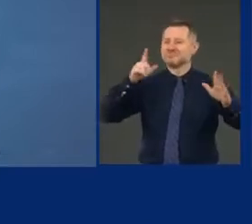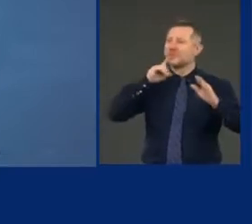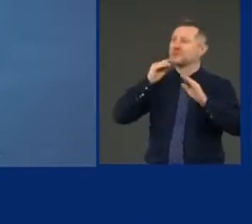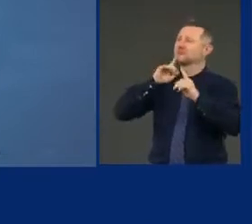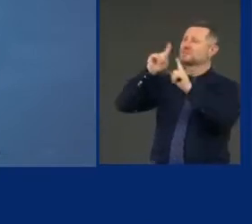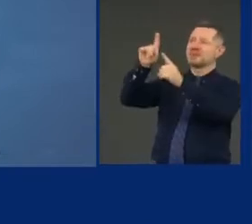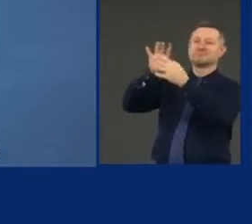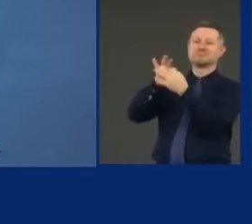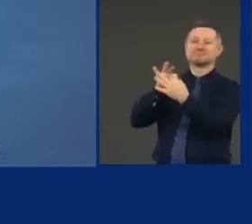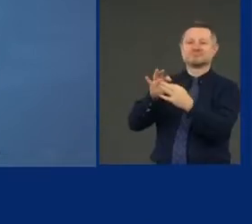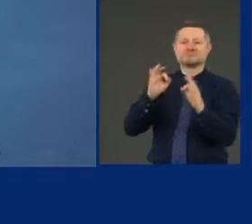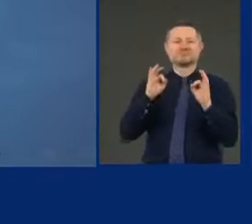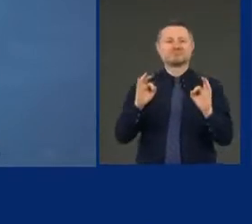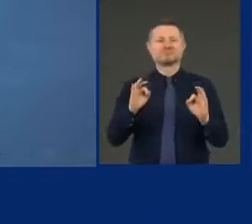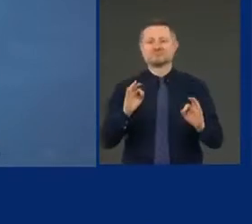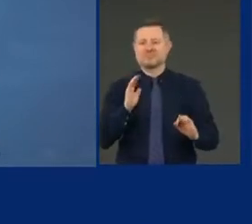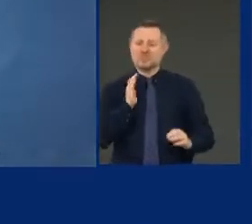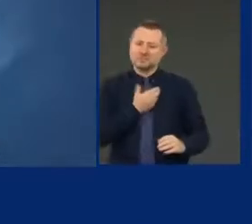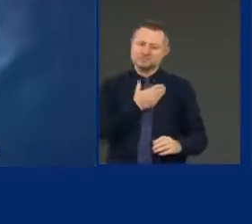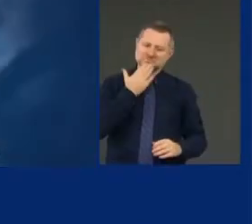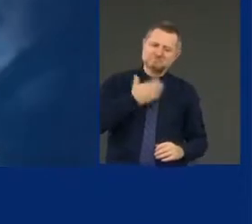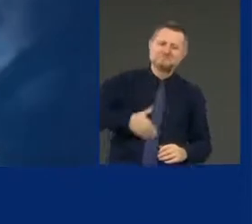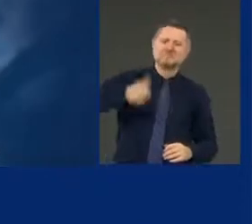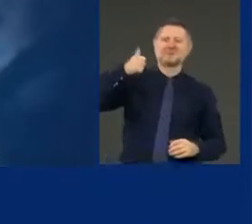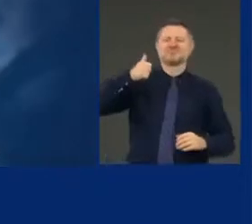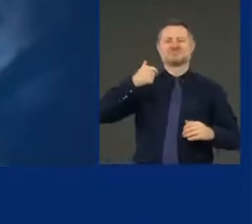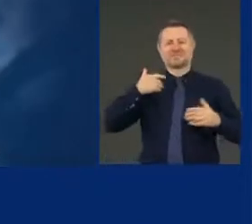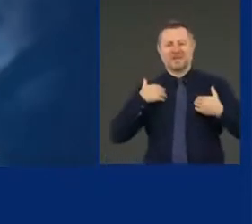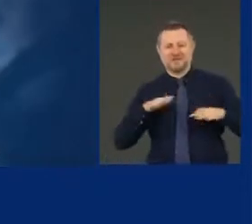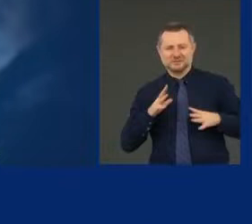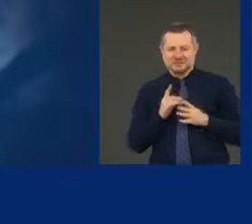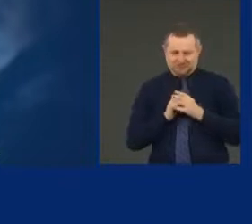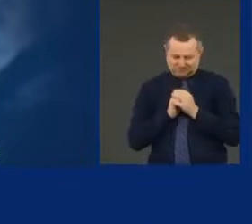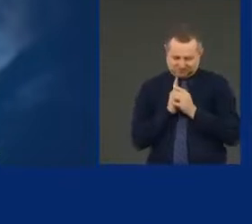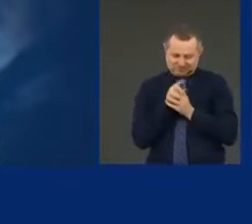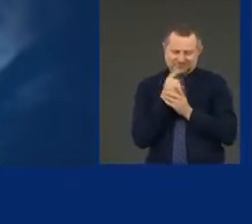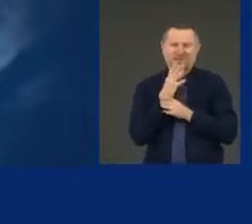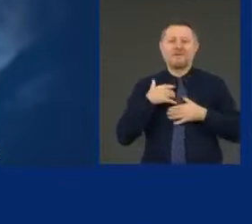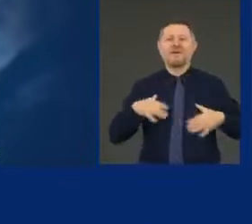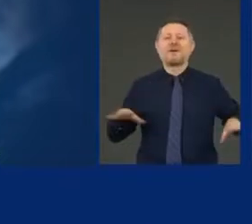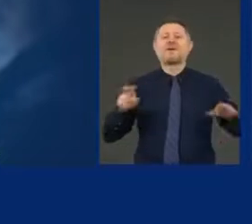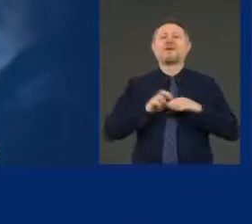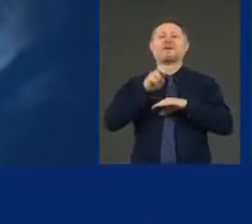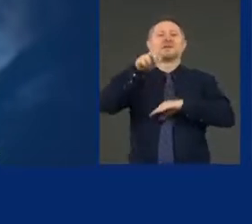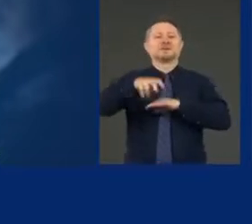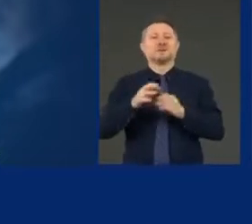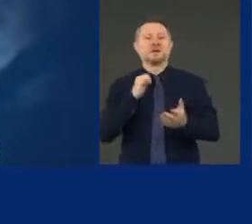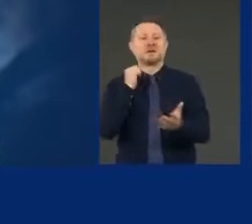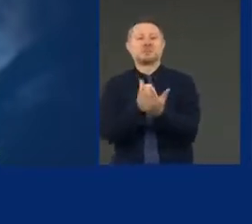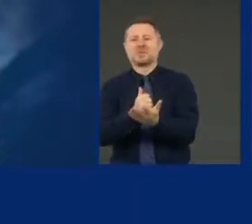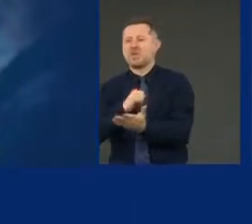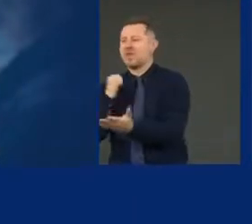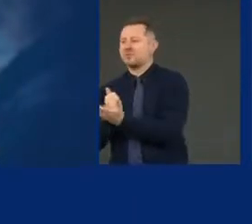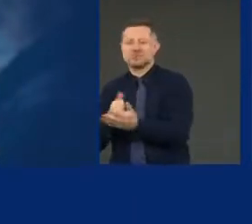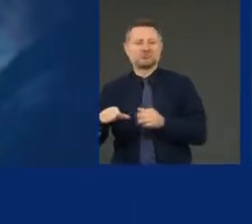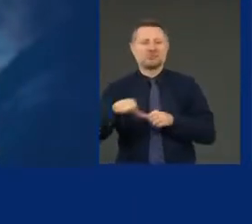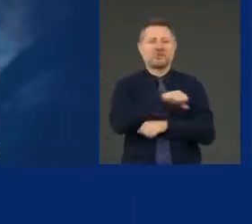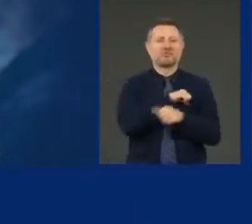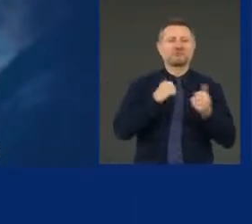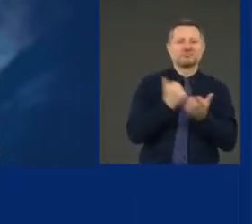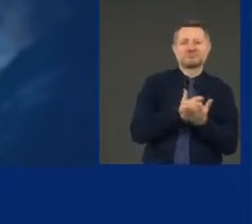better angels rose to the occasion. We helped each other.